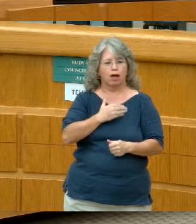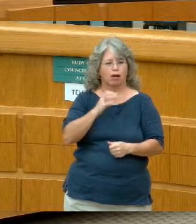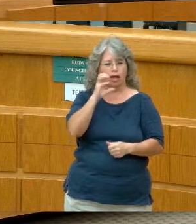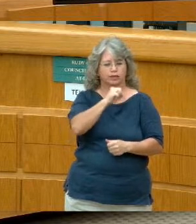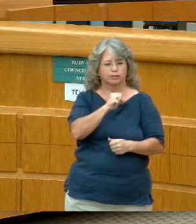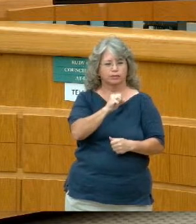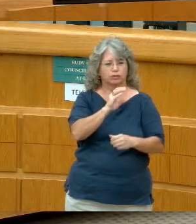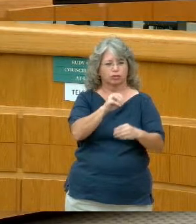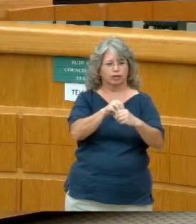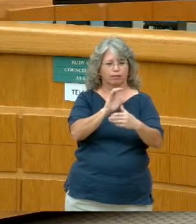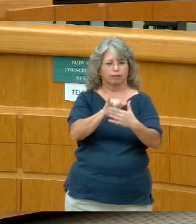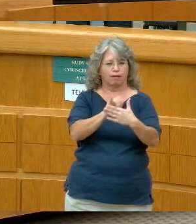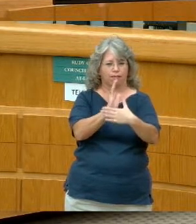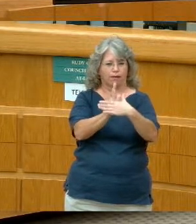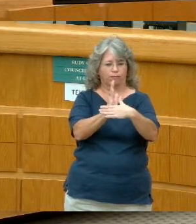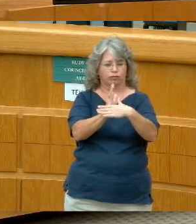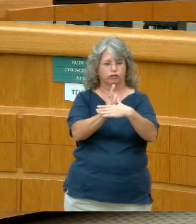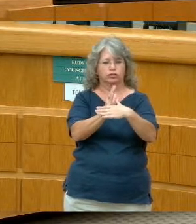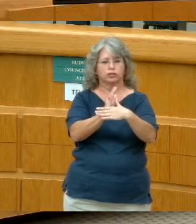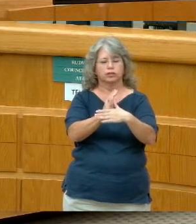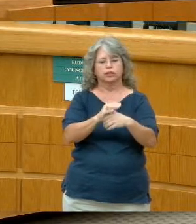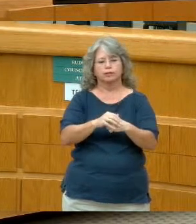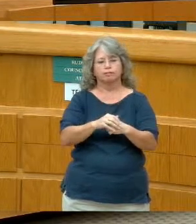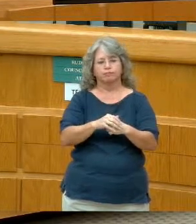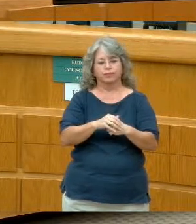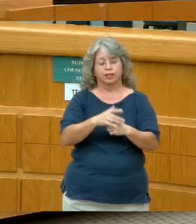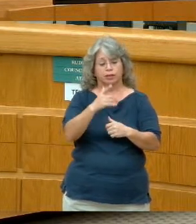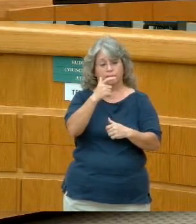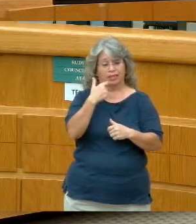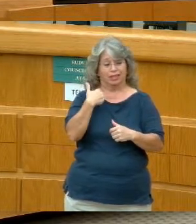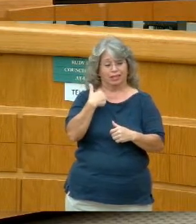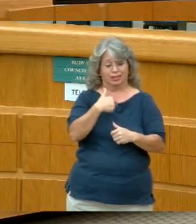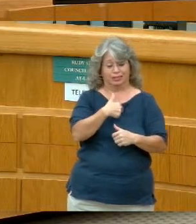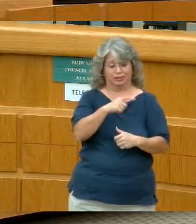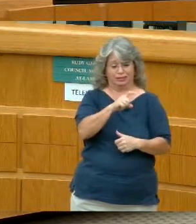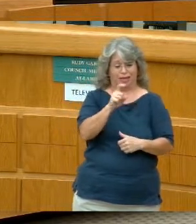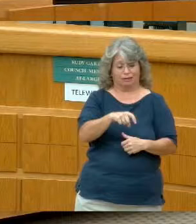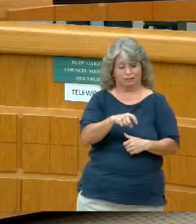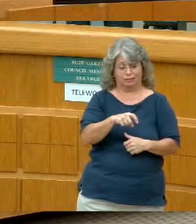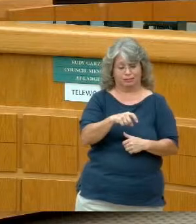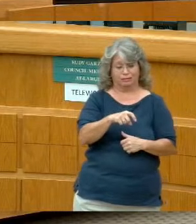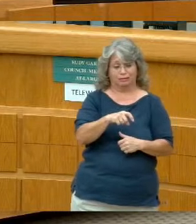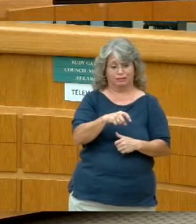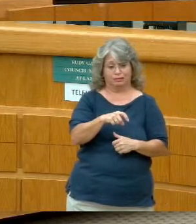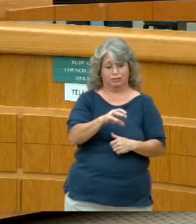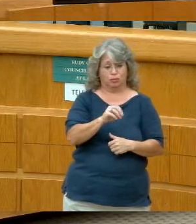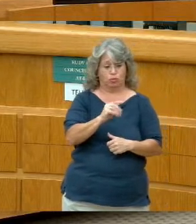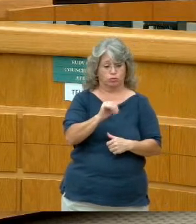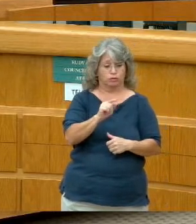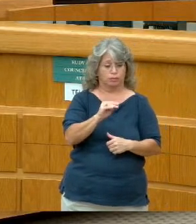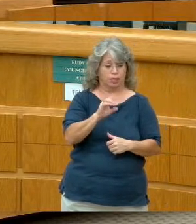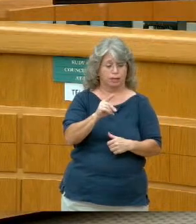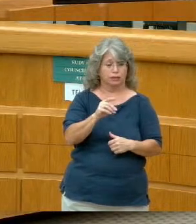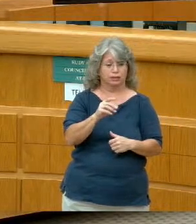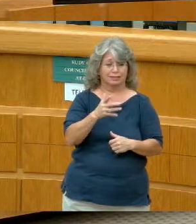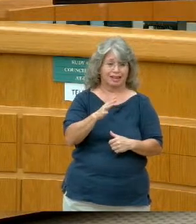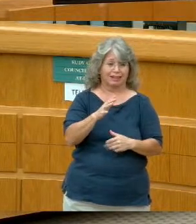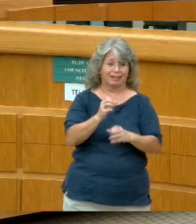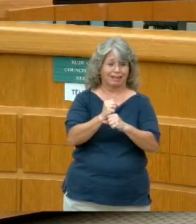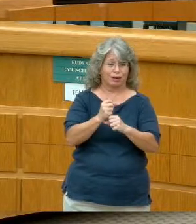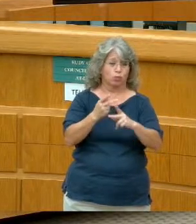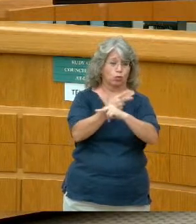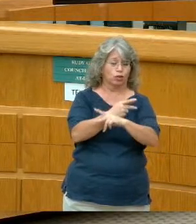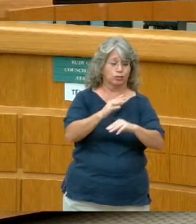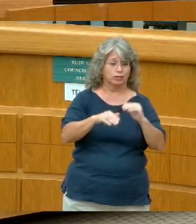that average for the US. And given that we kind of got it worse than a lot of the rest of the US over